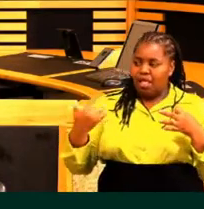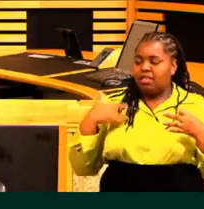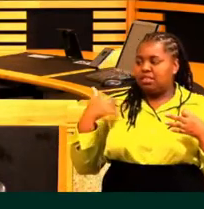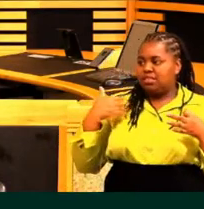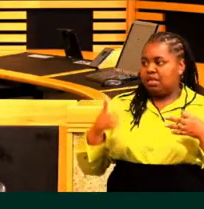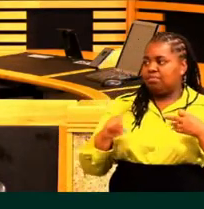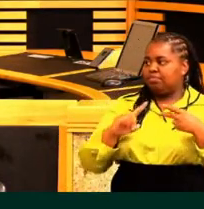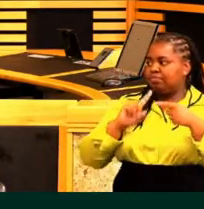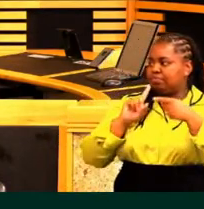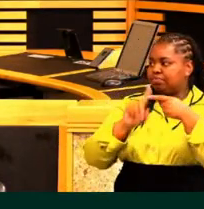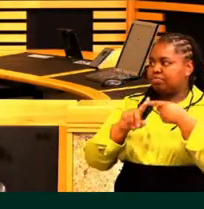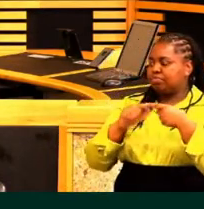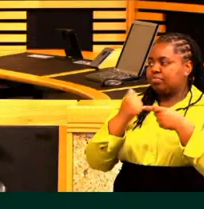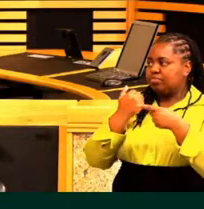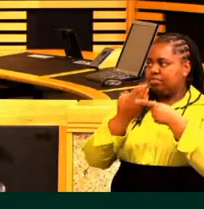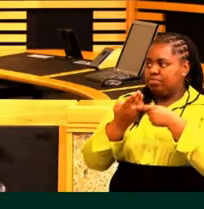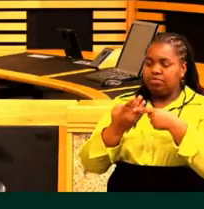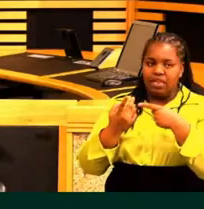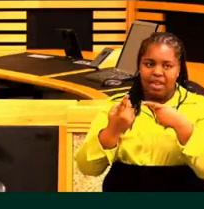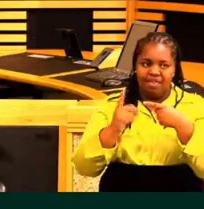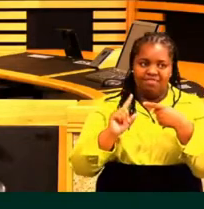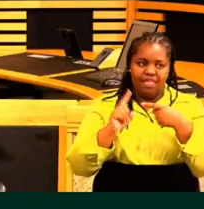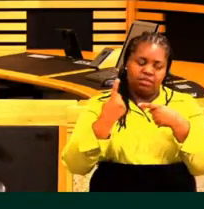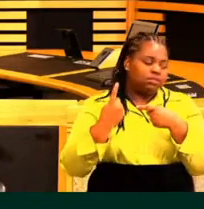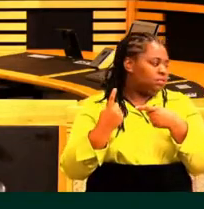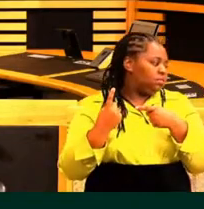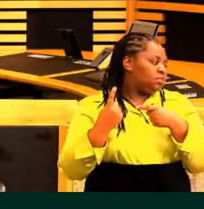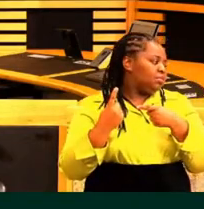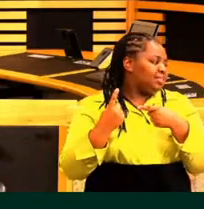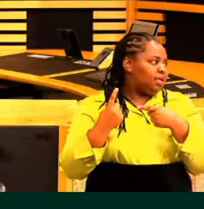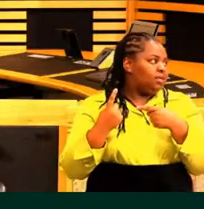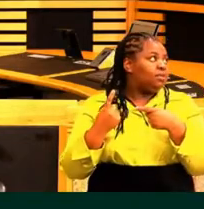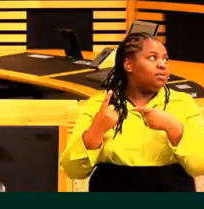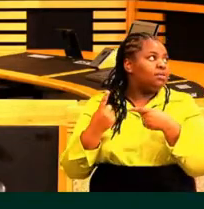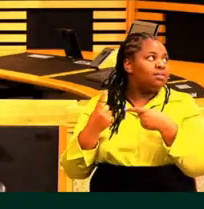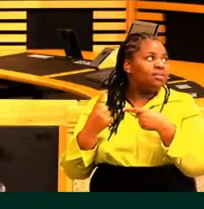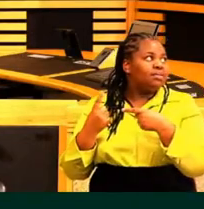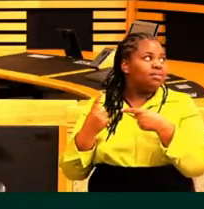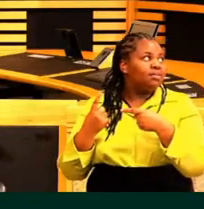start by tabling the solutions of the first thematic area